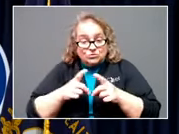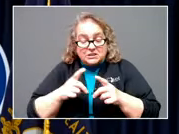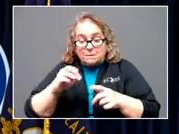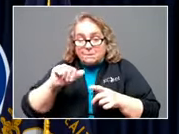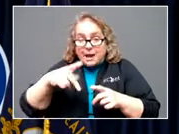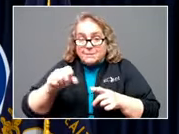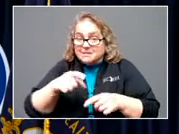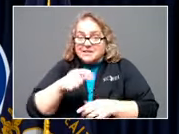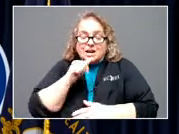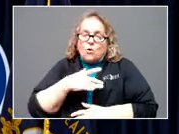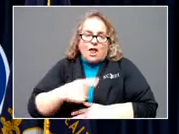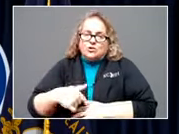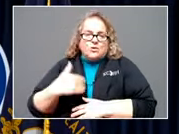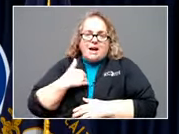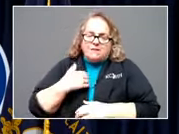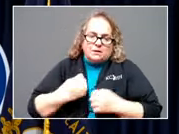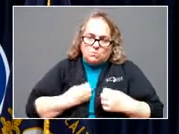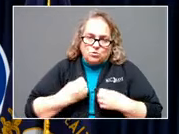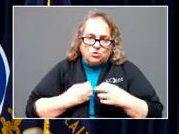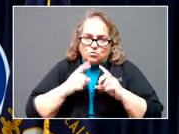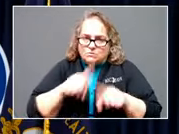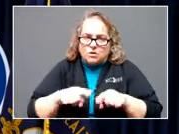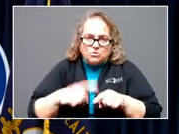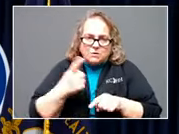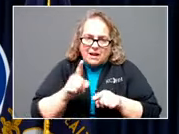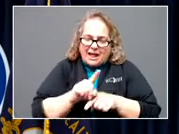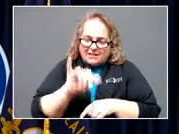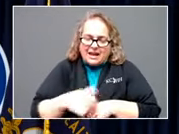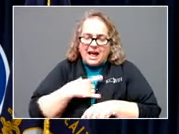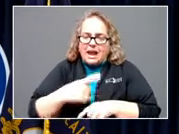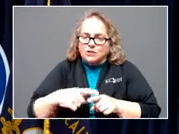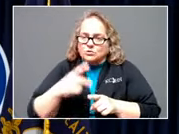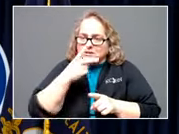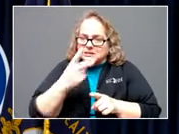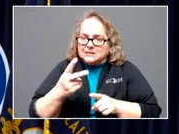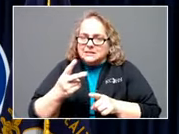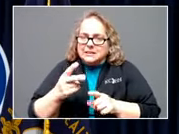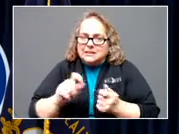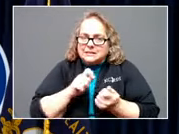have emotional responses to something like this. I like to see the underlying data.